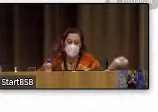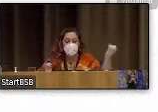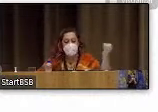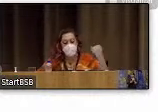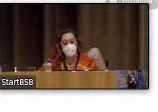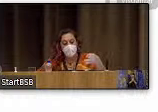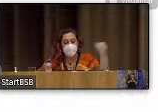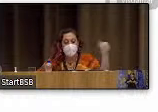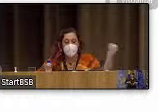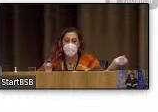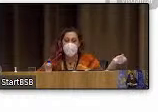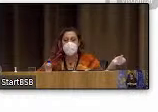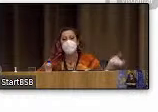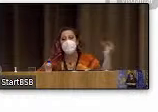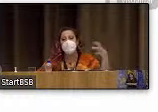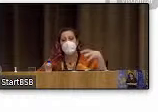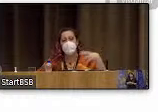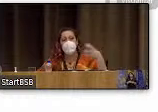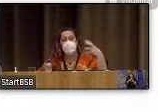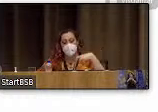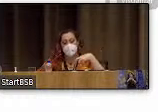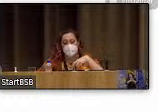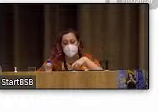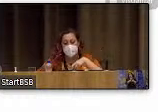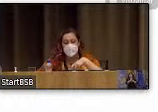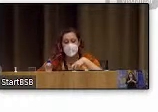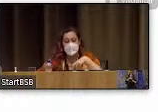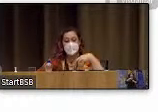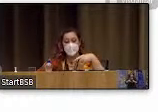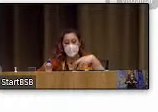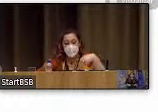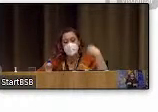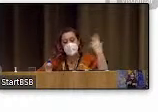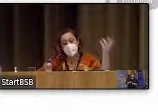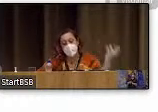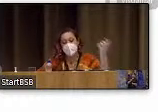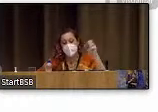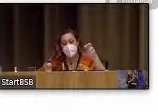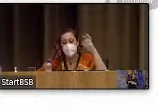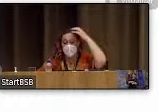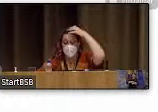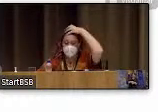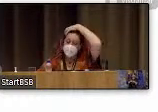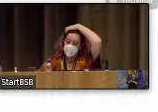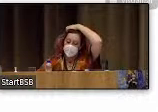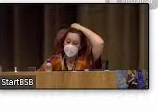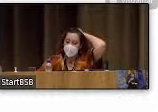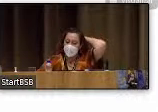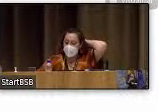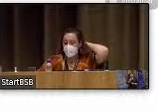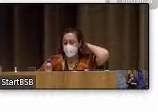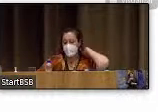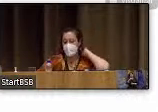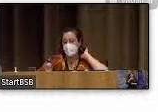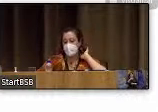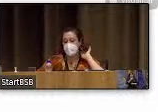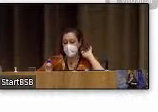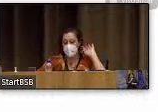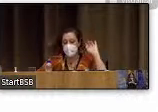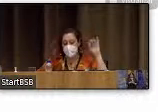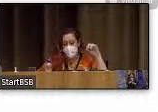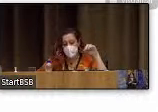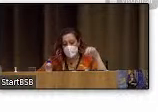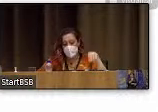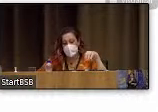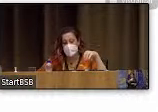March, all the helping protocol. We helped adults in ICU, and 20th of March in